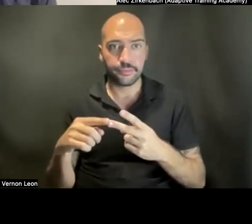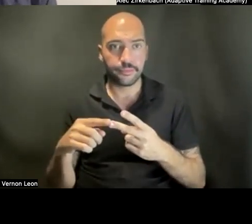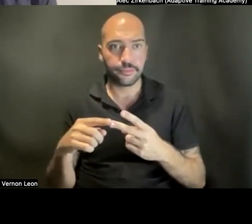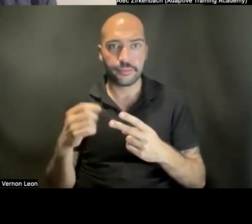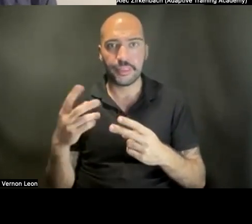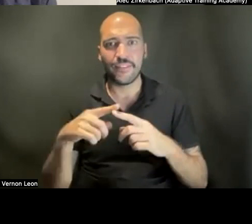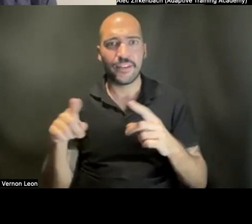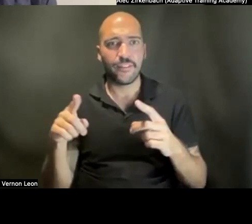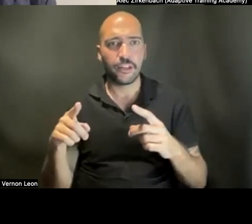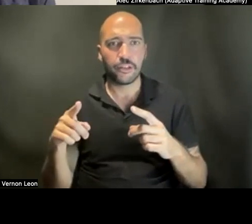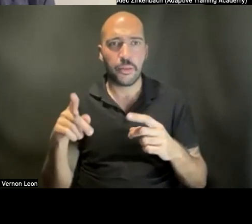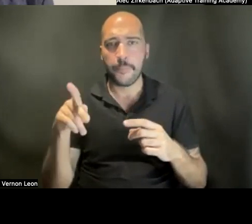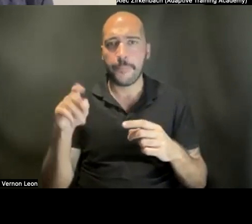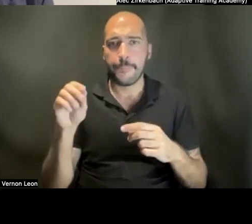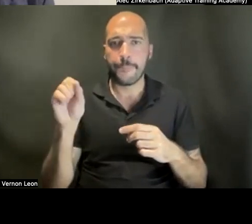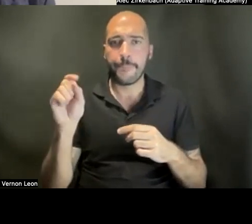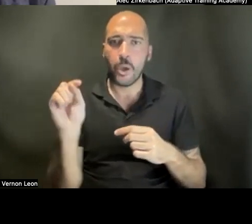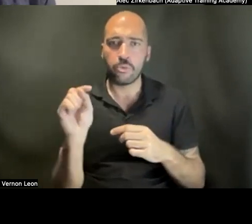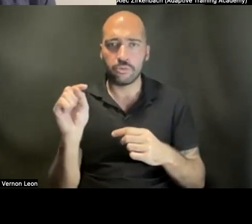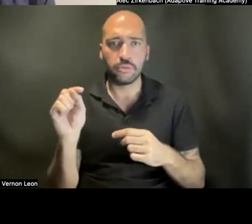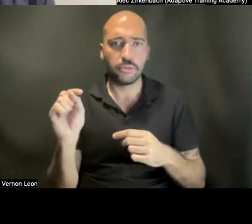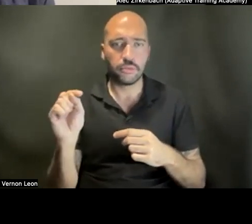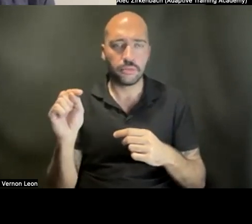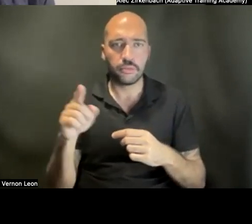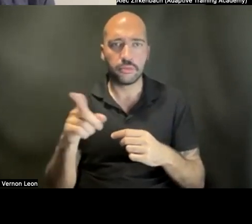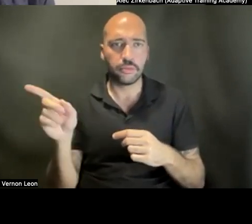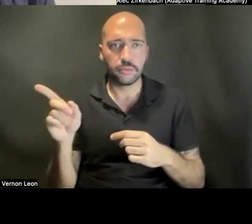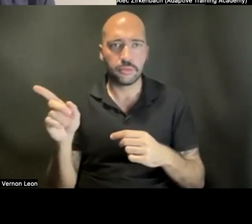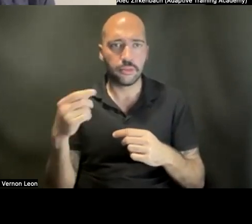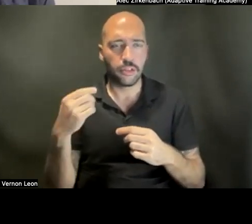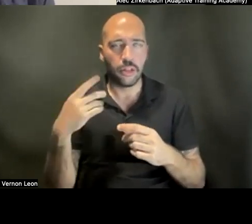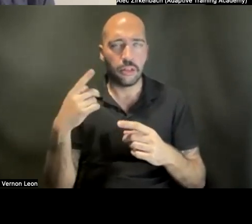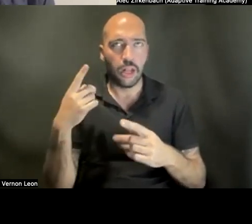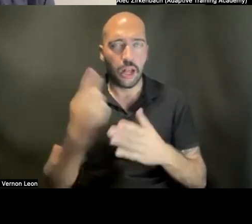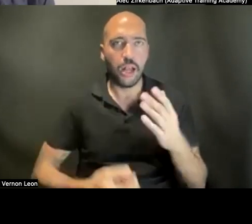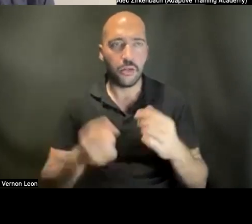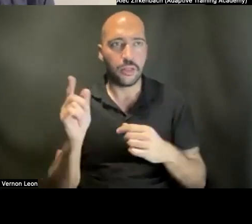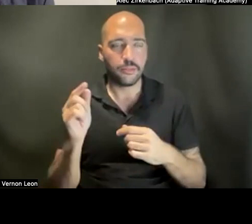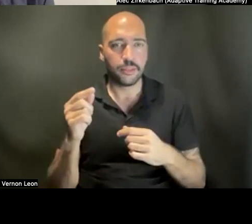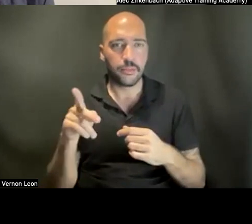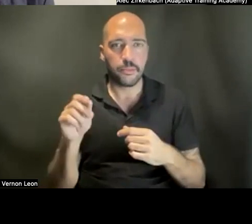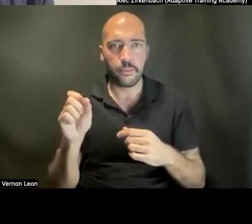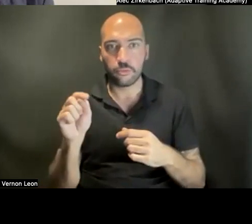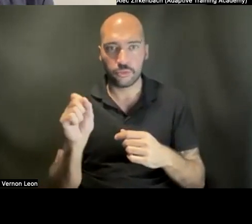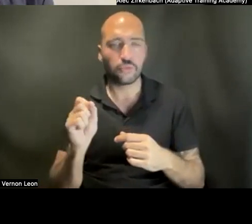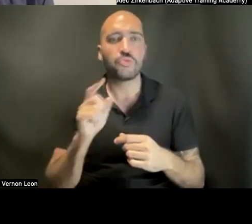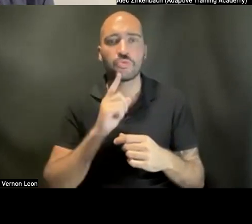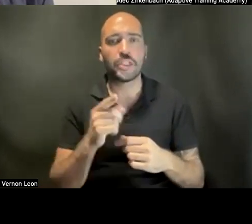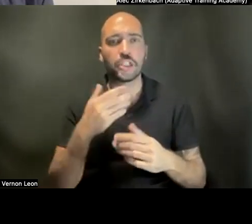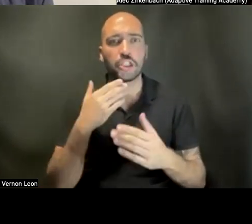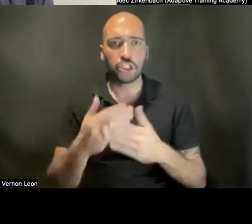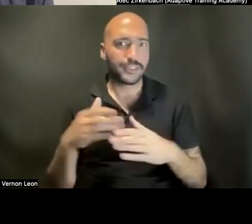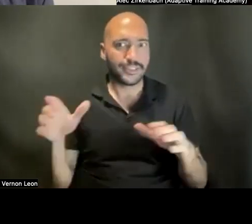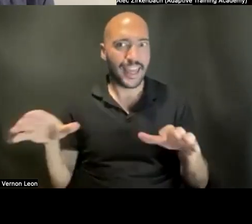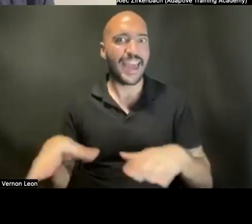posts are really sorry, I'm losing my train of thought, are really, really